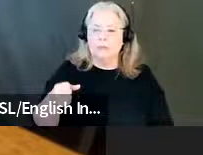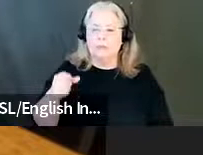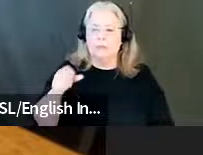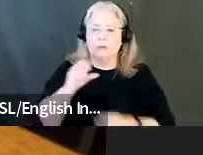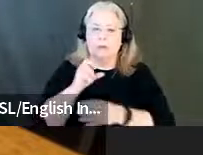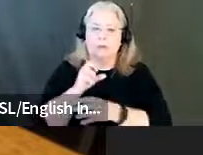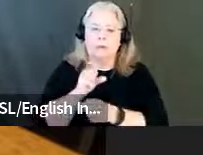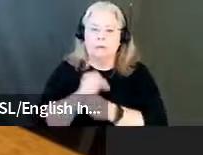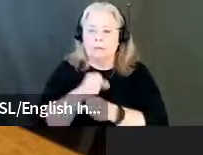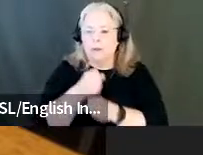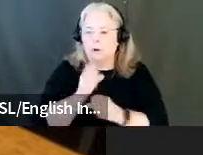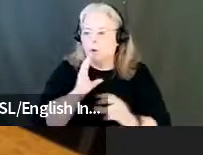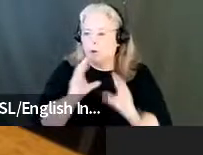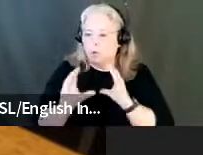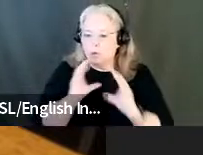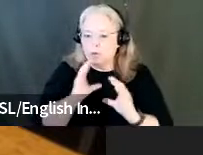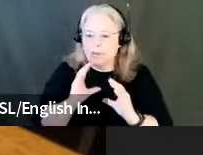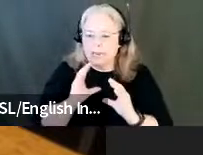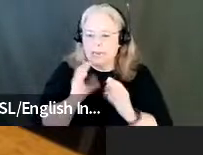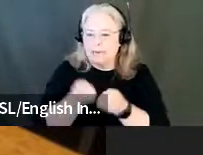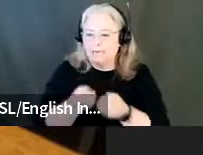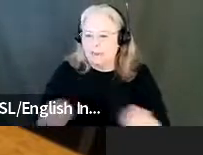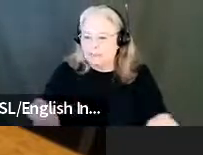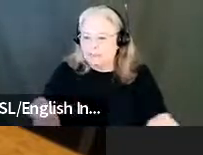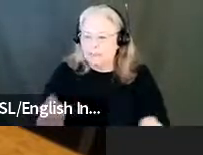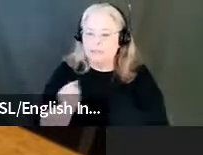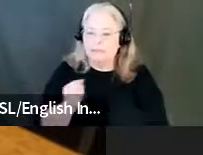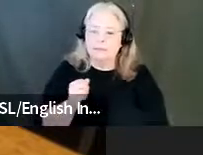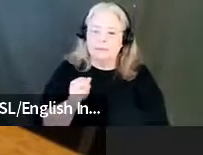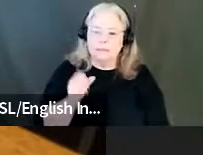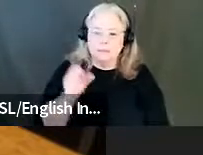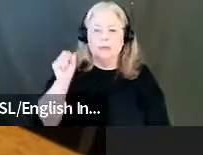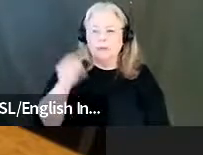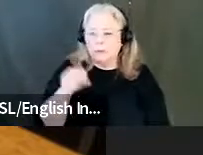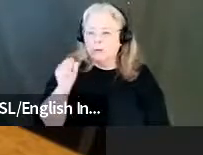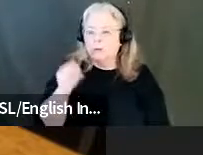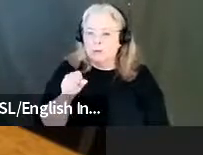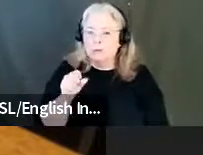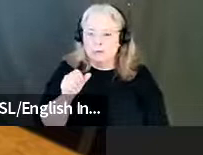making communication devices. And so,